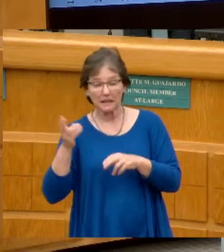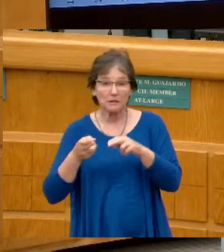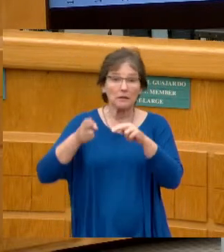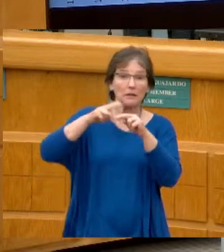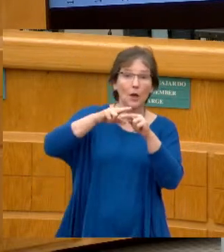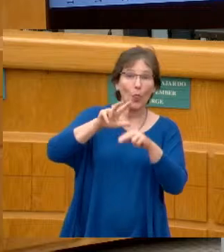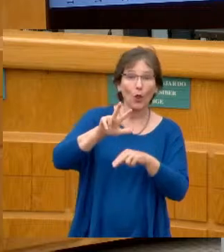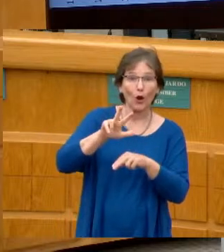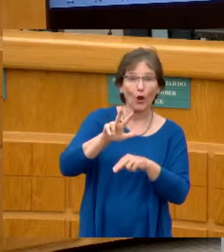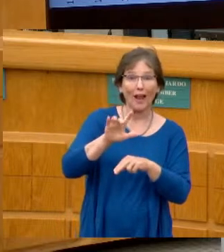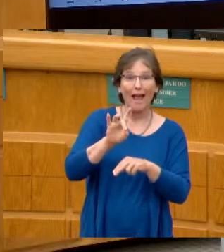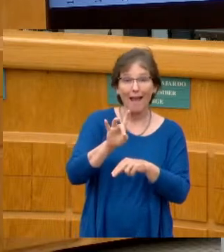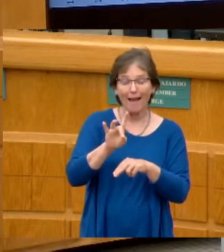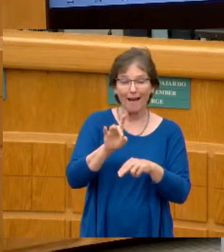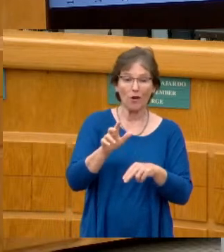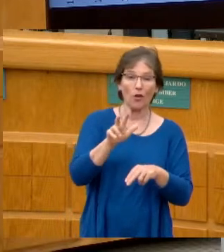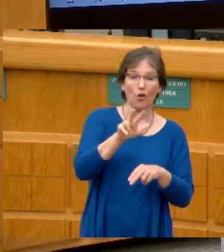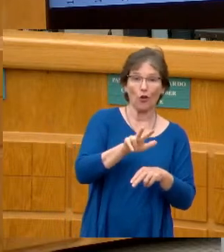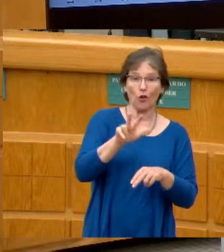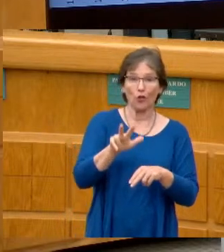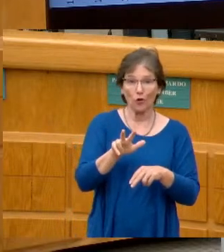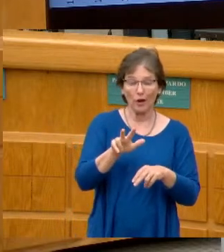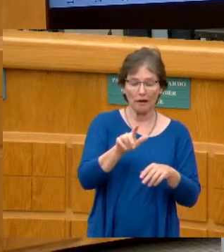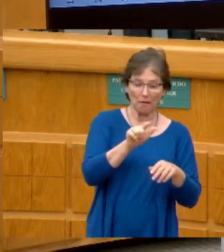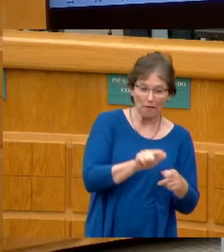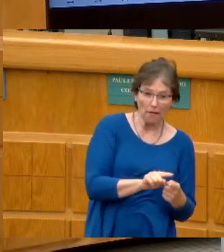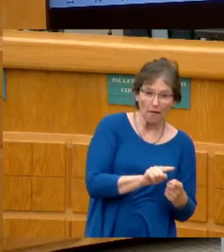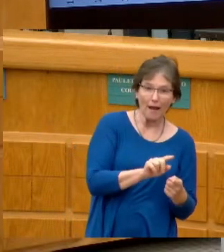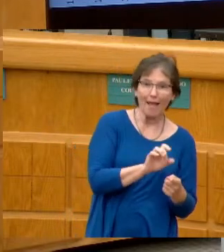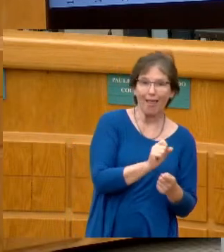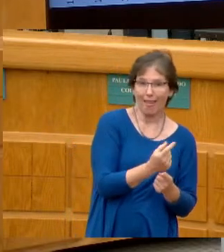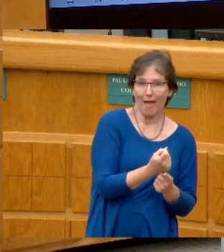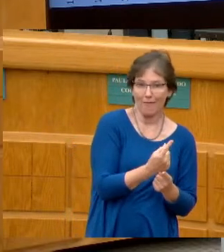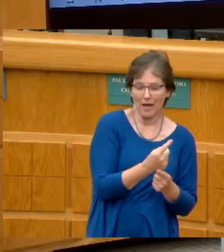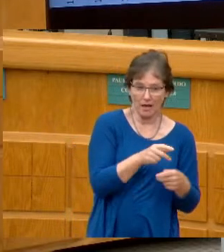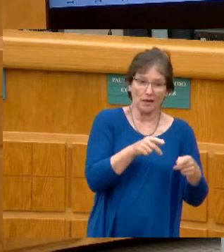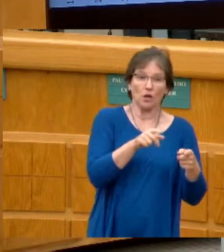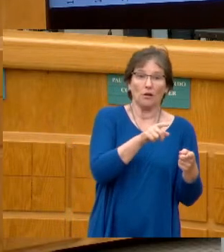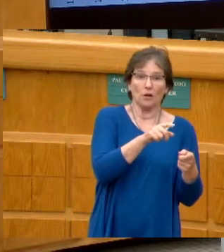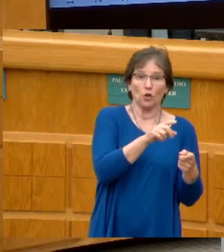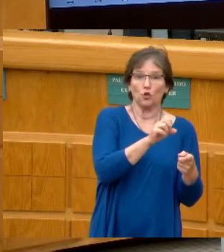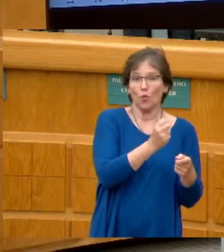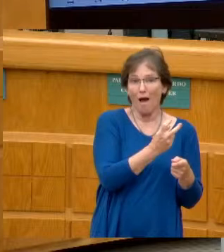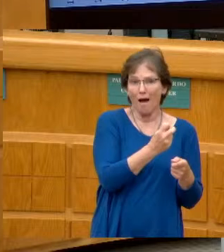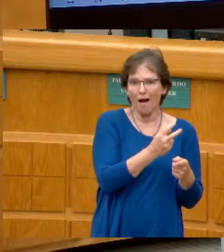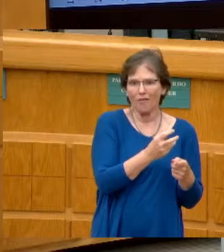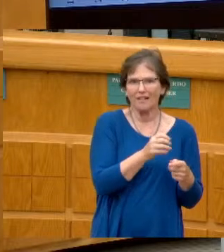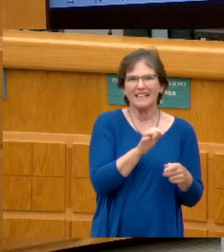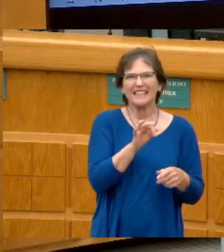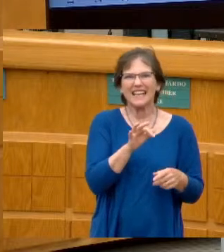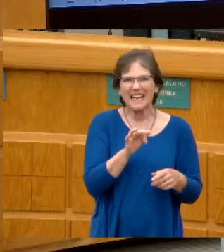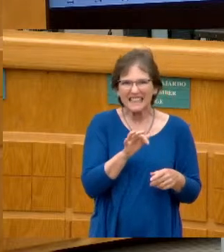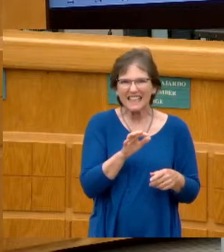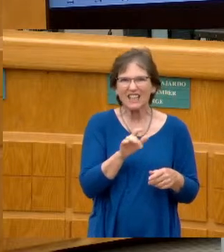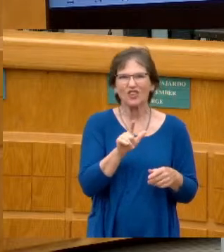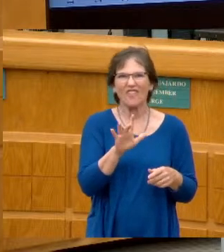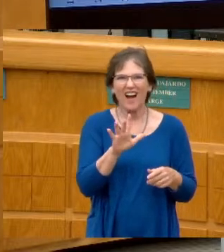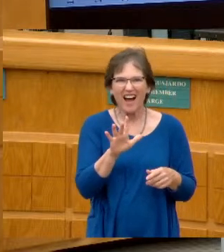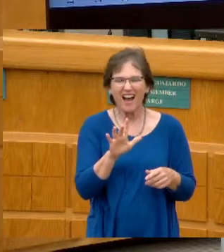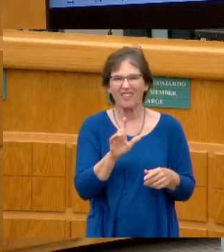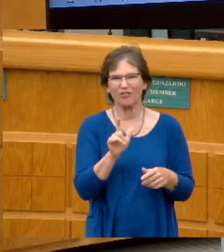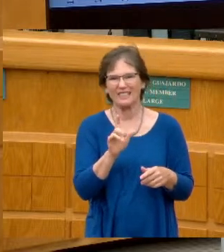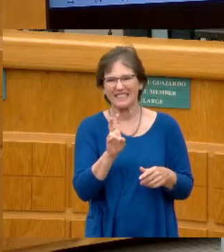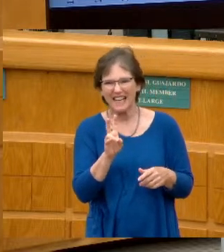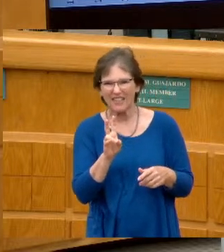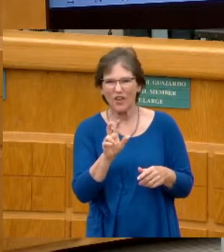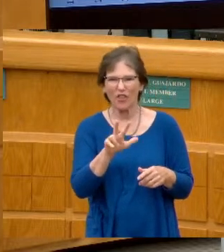today. City Manager Zanoni sends his regrets that he could not be here today. So we're looking at the daily COVID-19 cases over